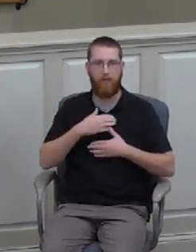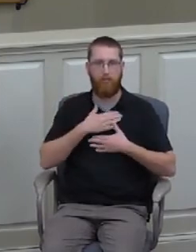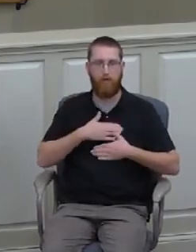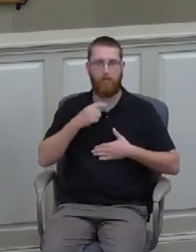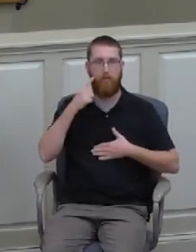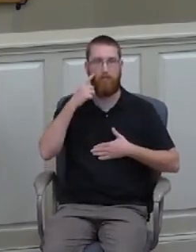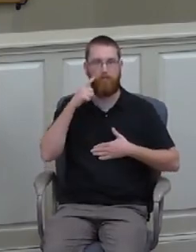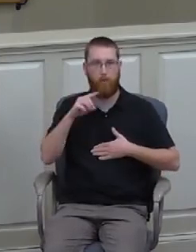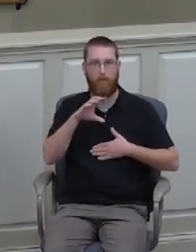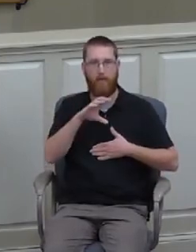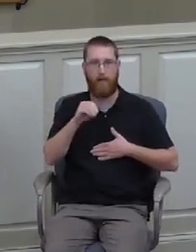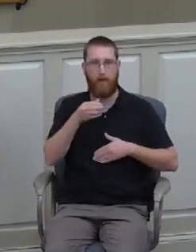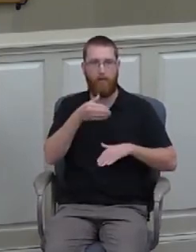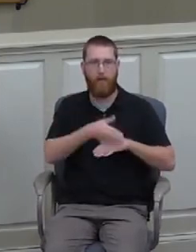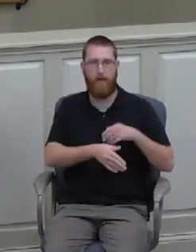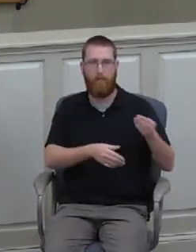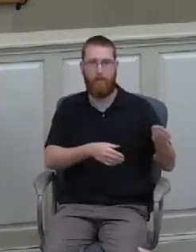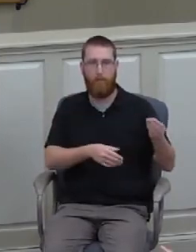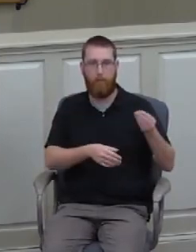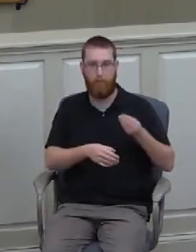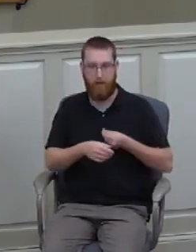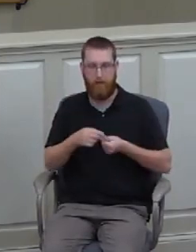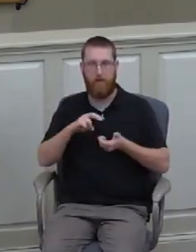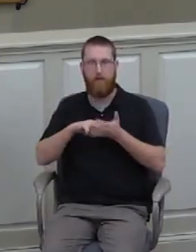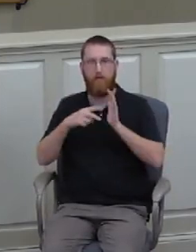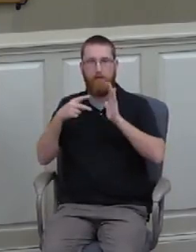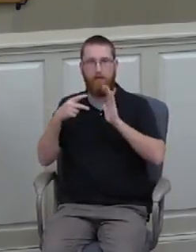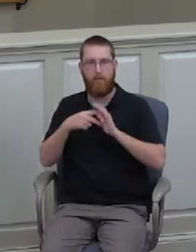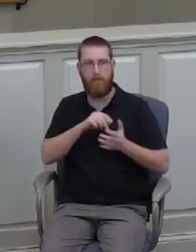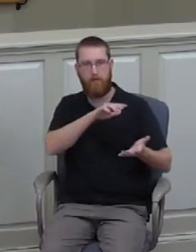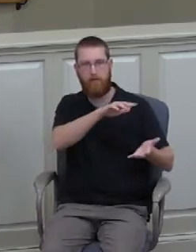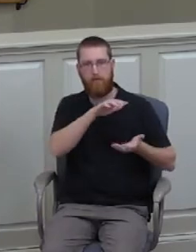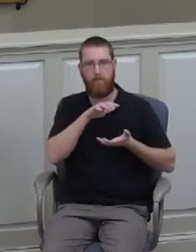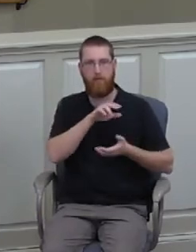their contribution of an annual sum of